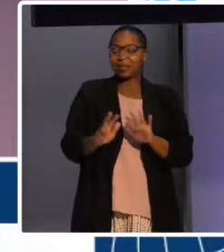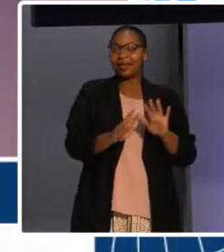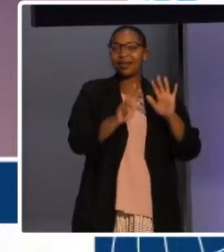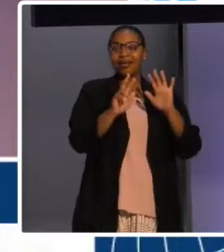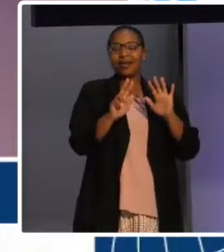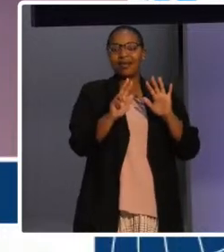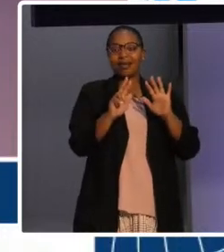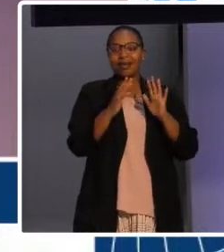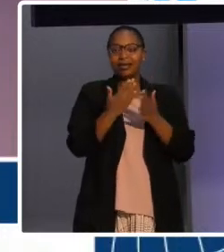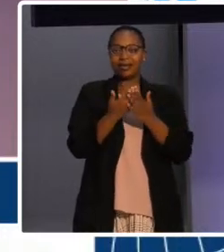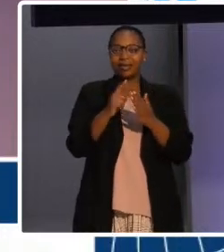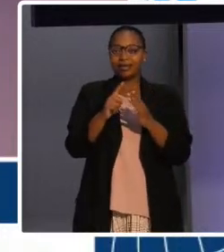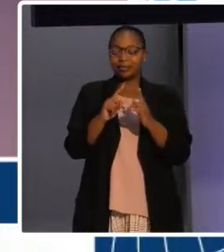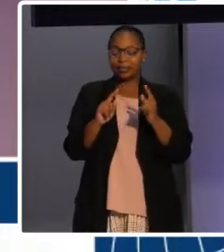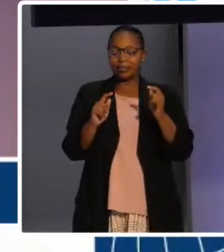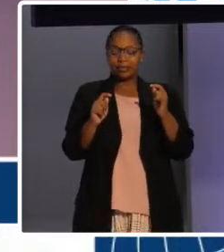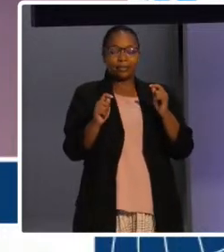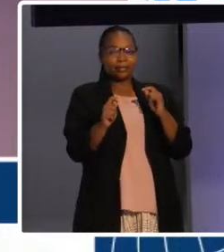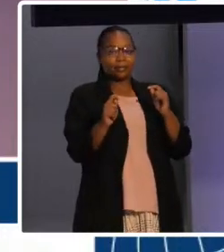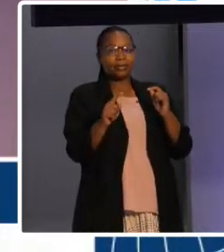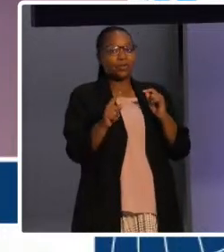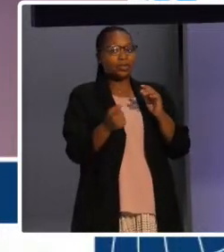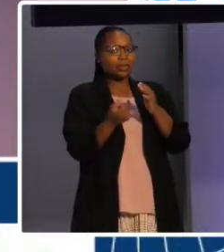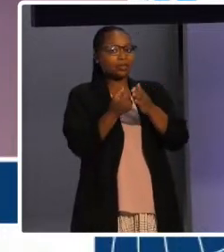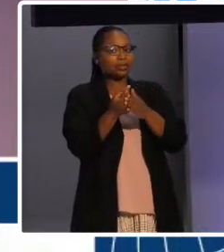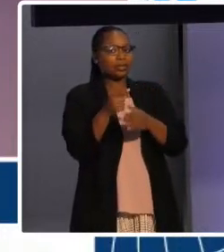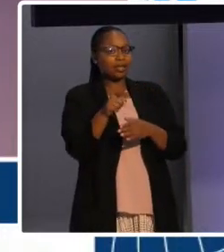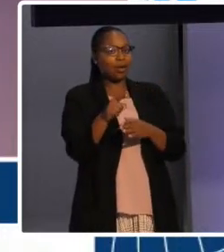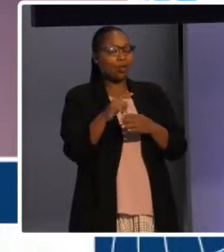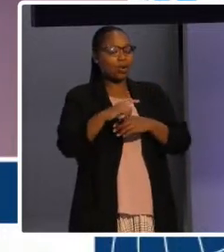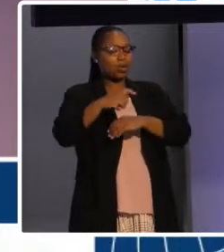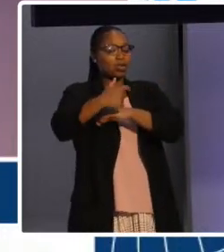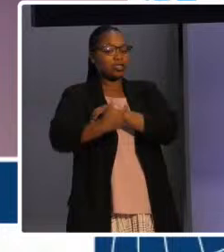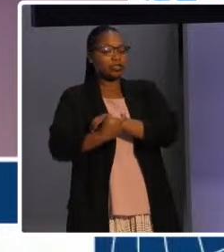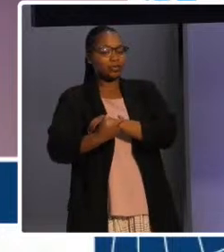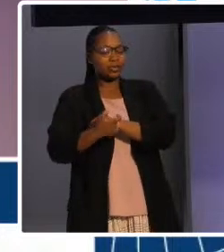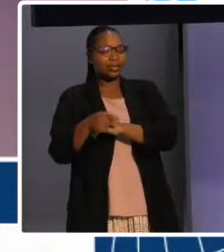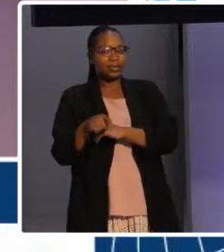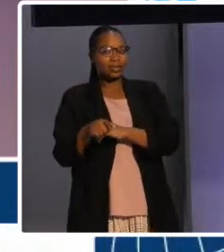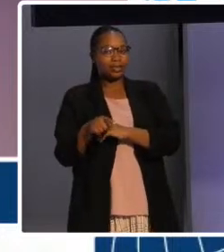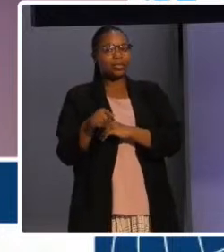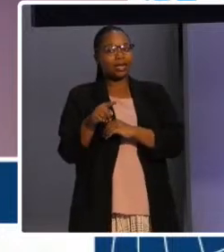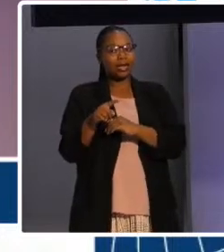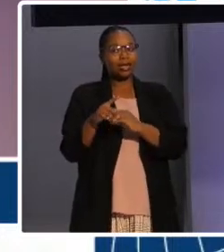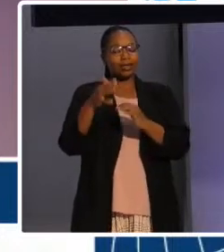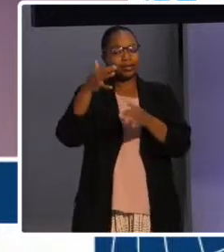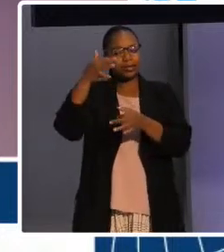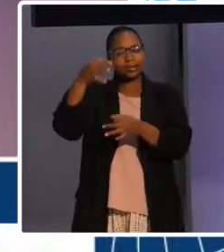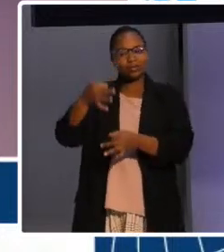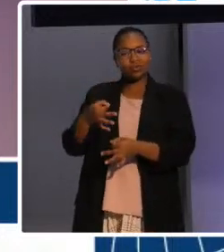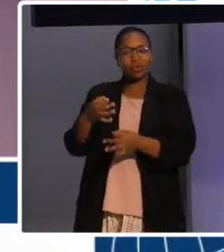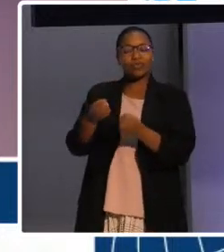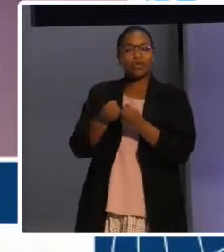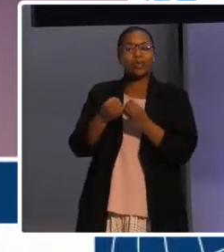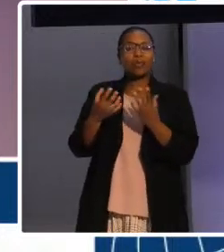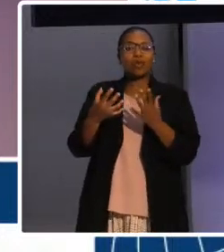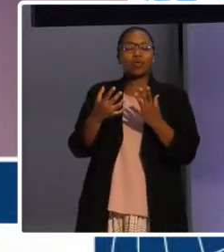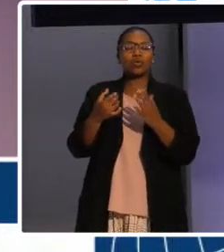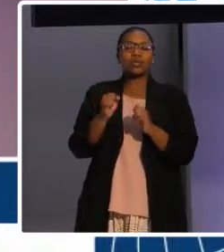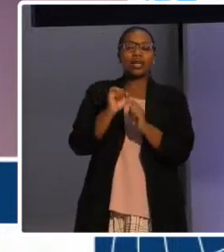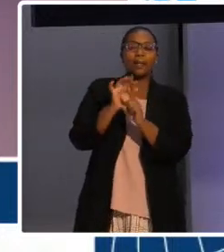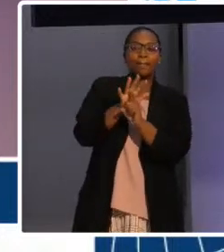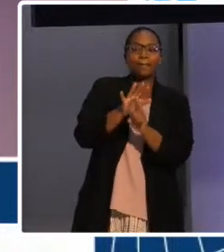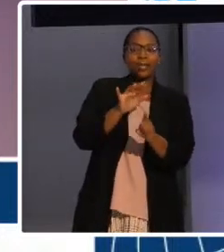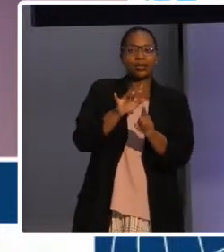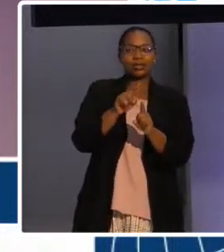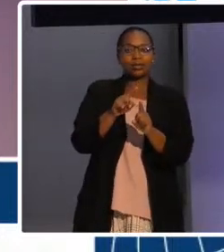disseminate the conference proceedings and resolutions for a more significant conference impact. It